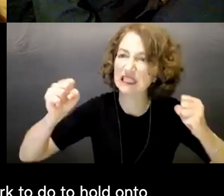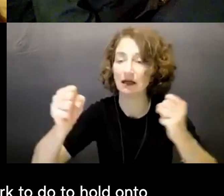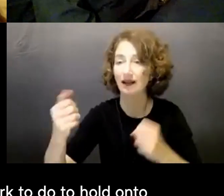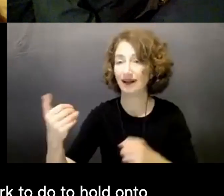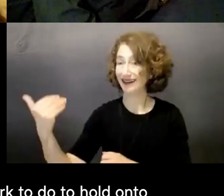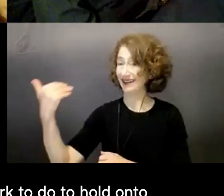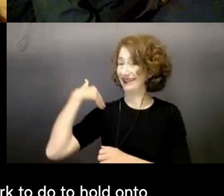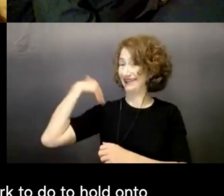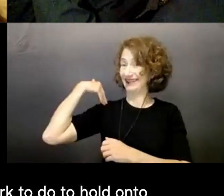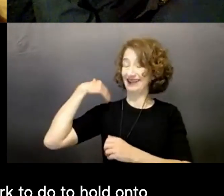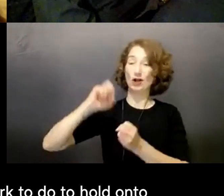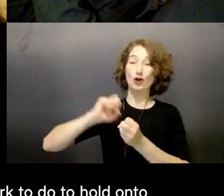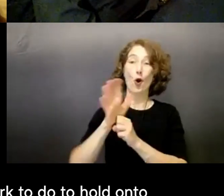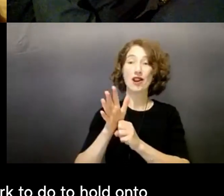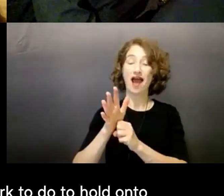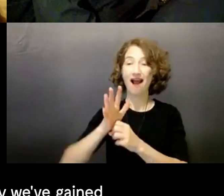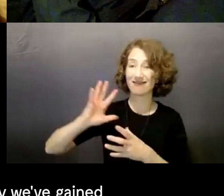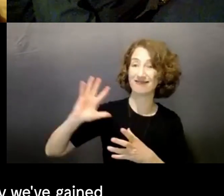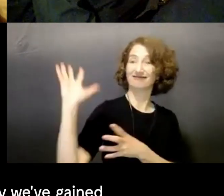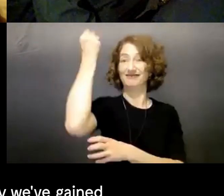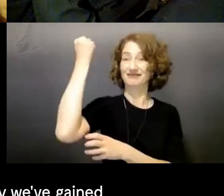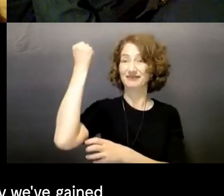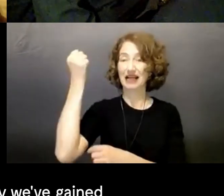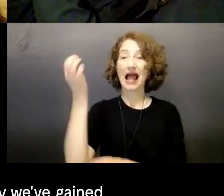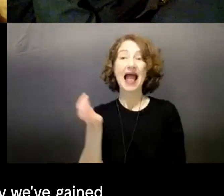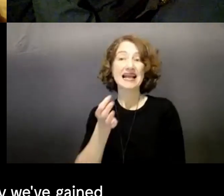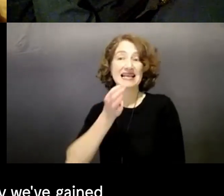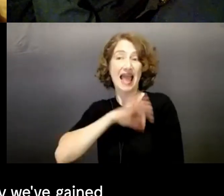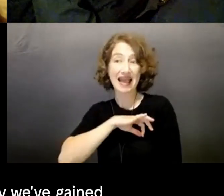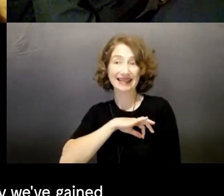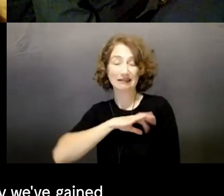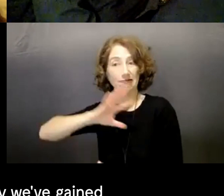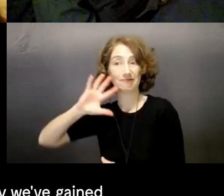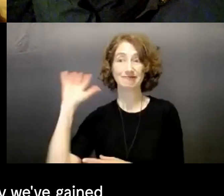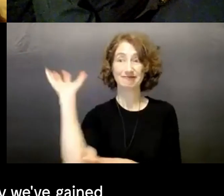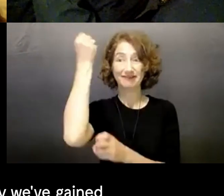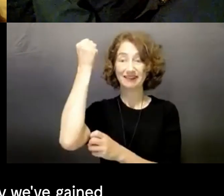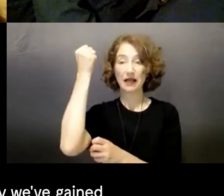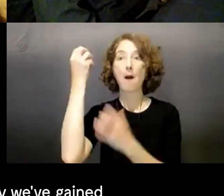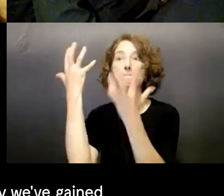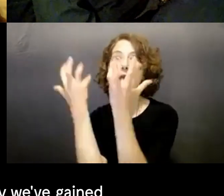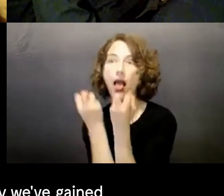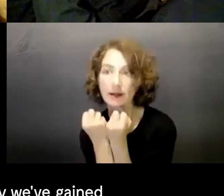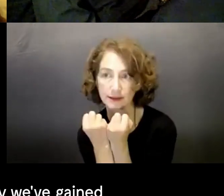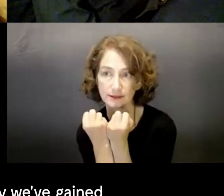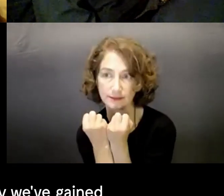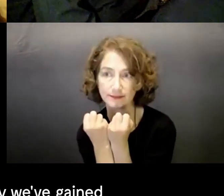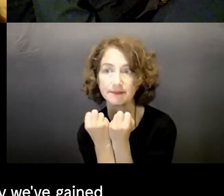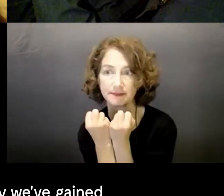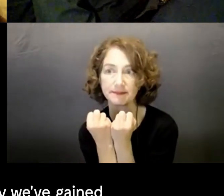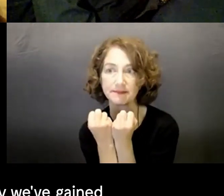you talked about gain, Carrie. I really like that what actually we've gained from these strange ways